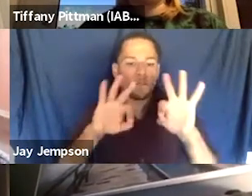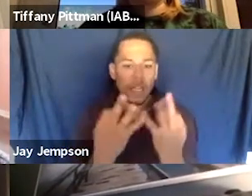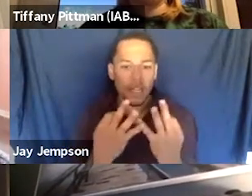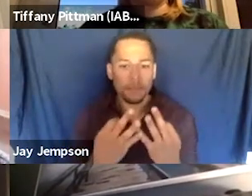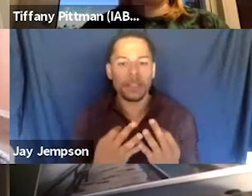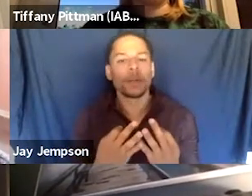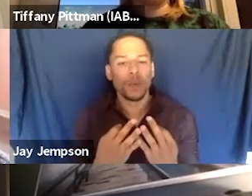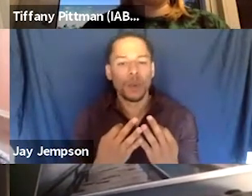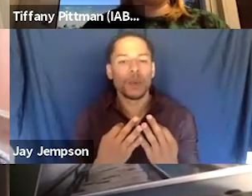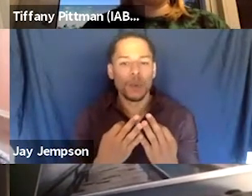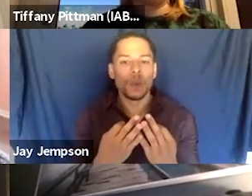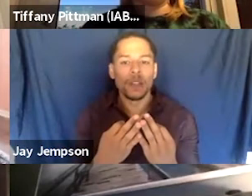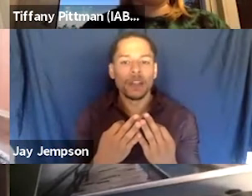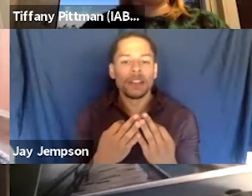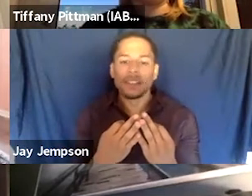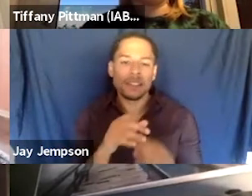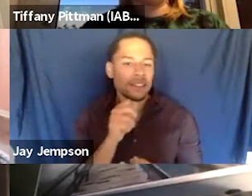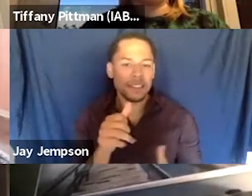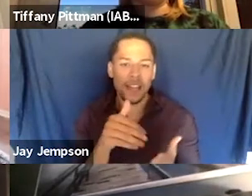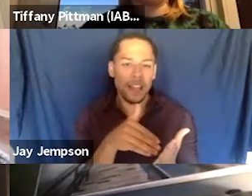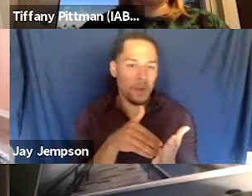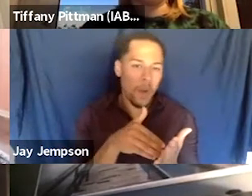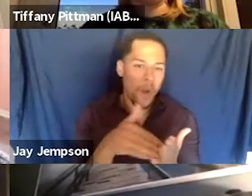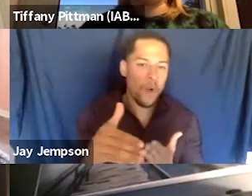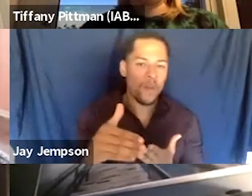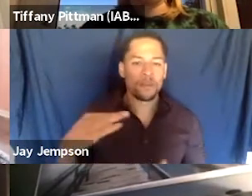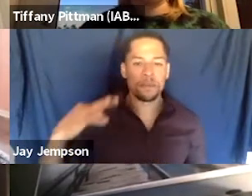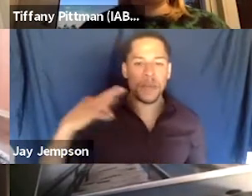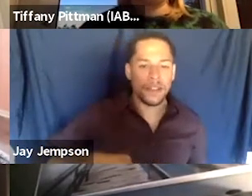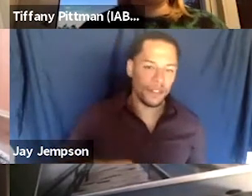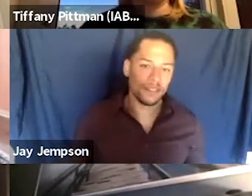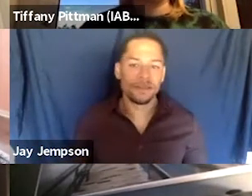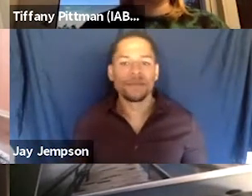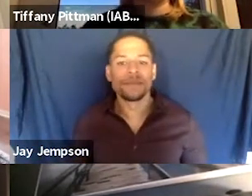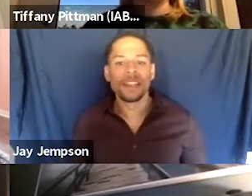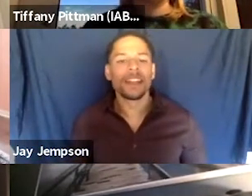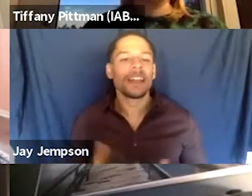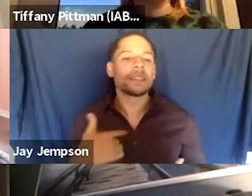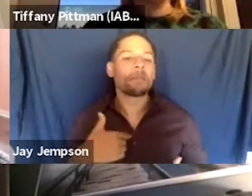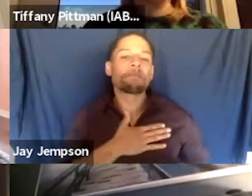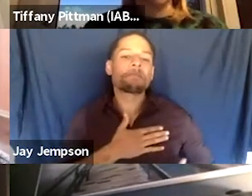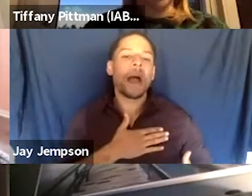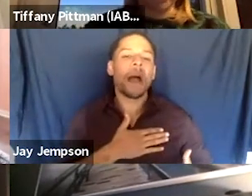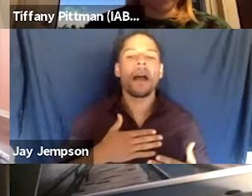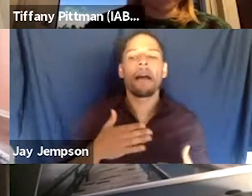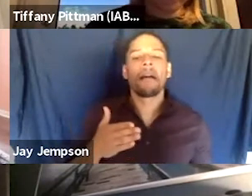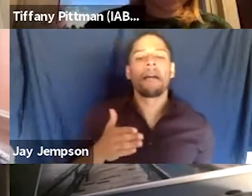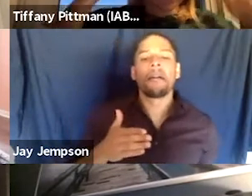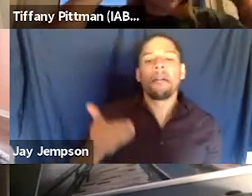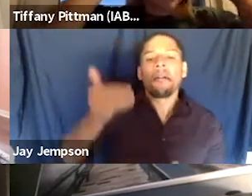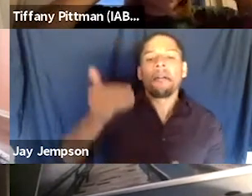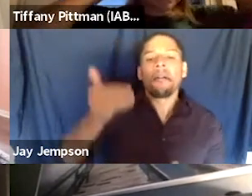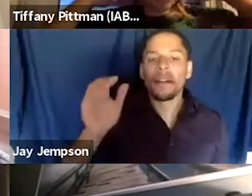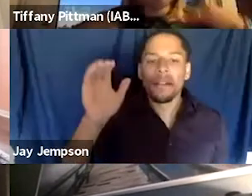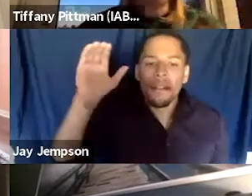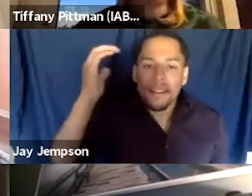often come to weekly. You know, I'm always glad to be here with my extended cousins and brothers and sisters and enjoy the space